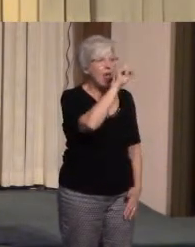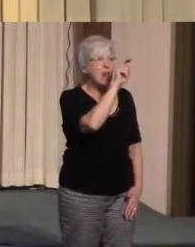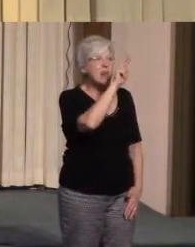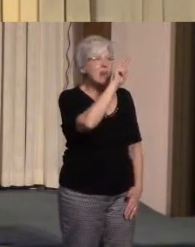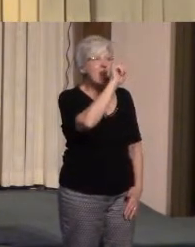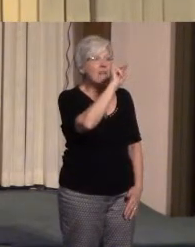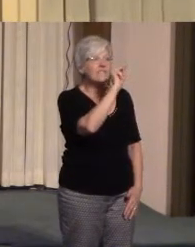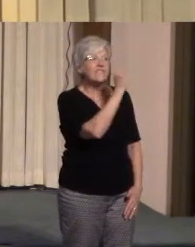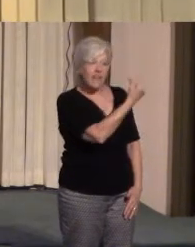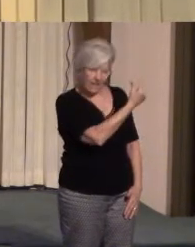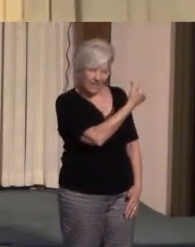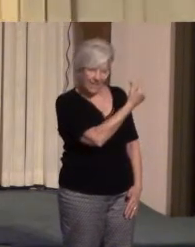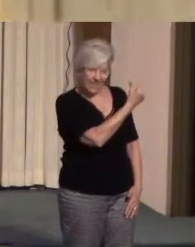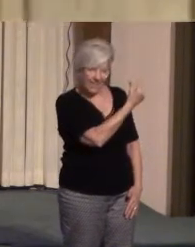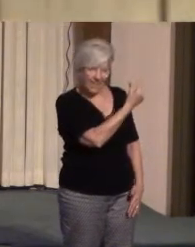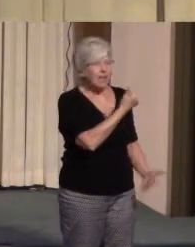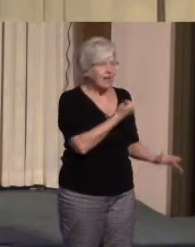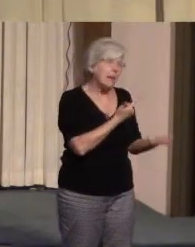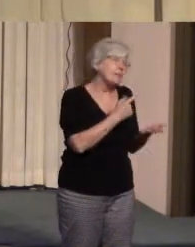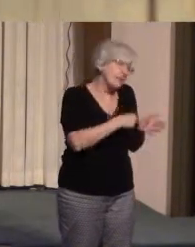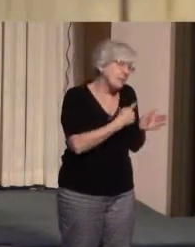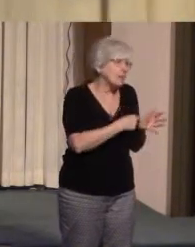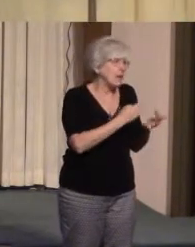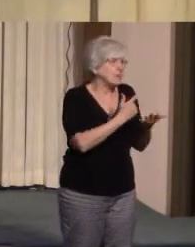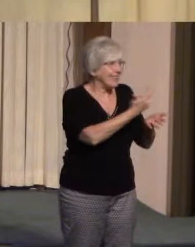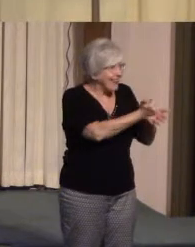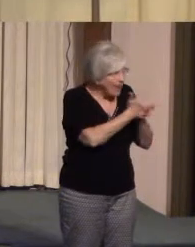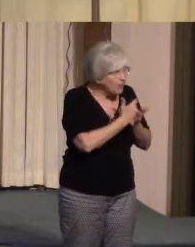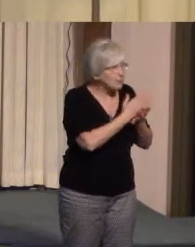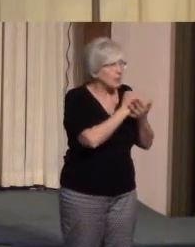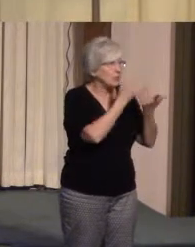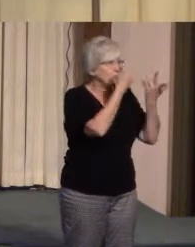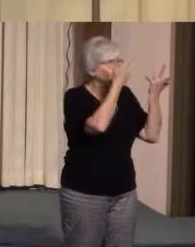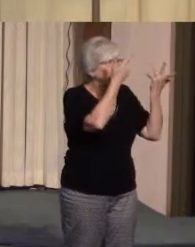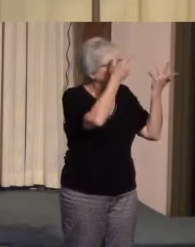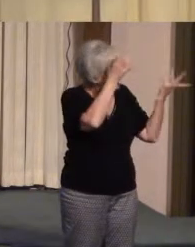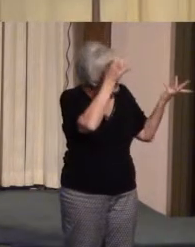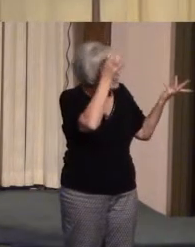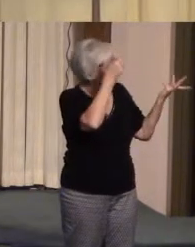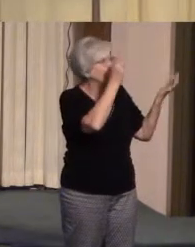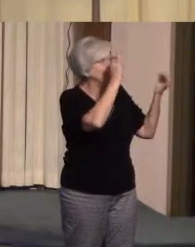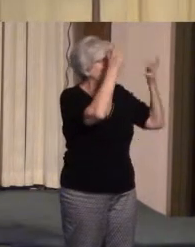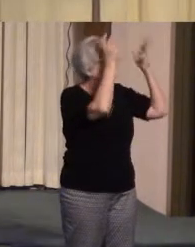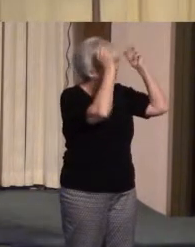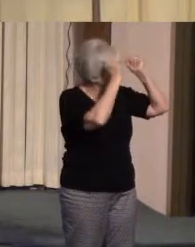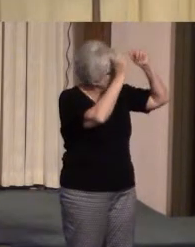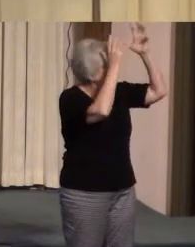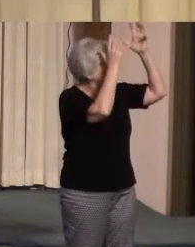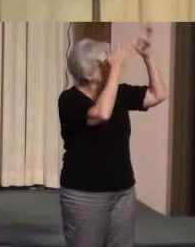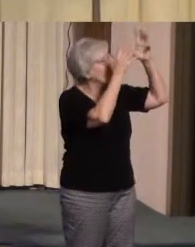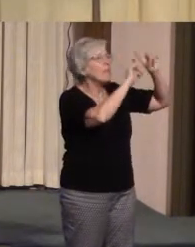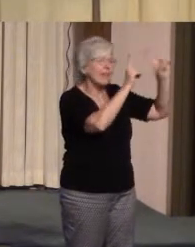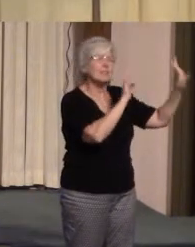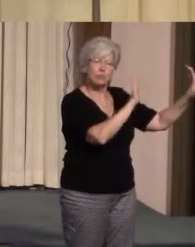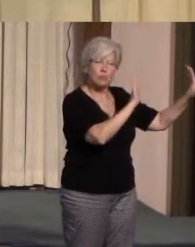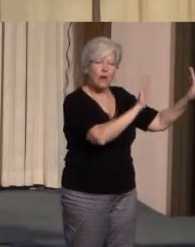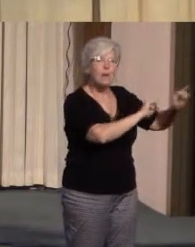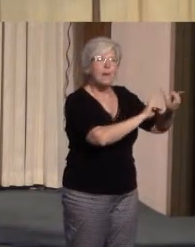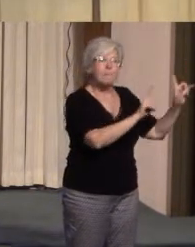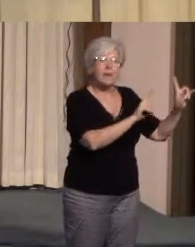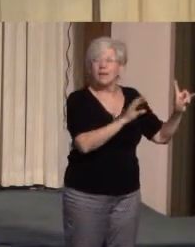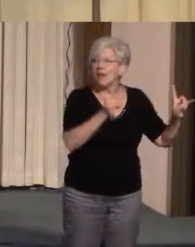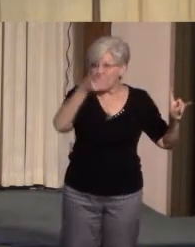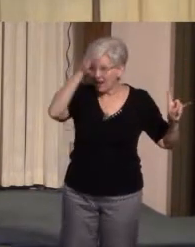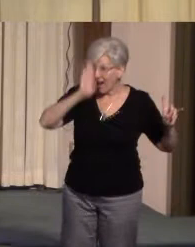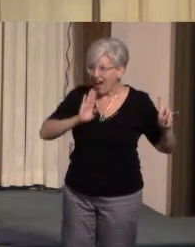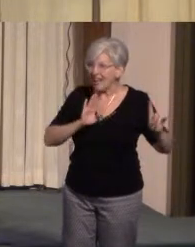think of a loving God, like a loving father or parent figure. That's great. But what God